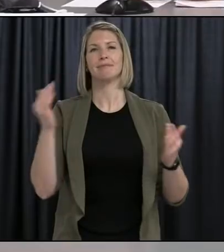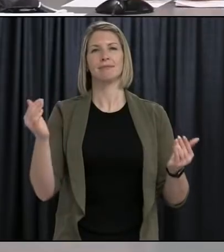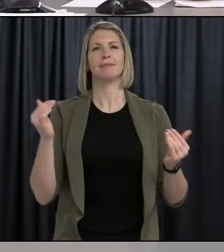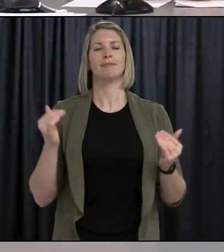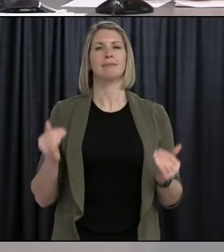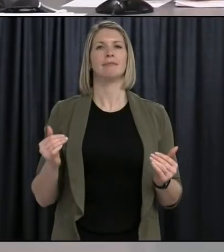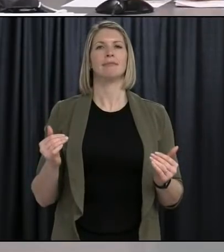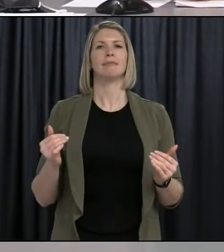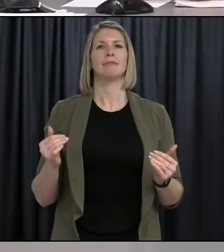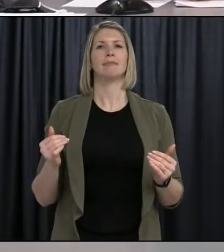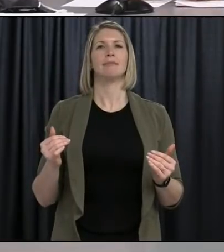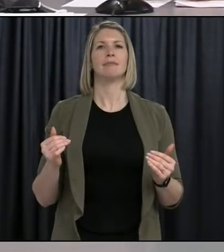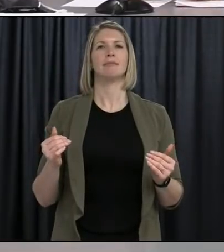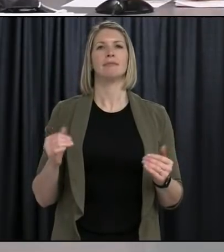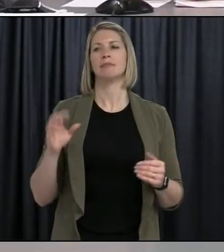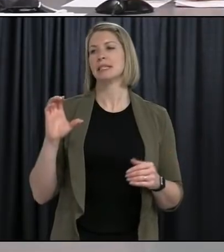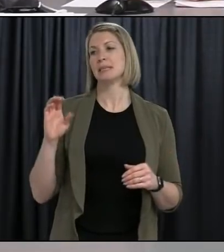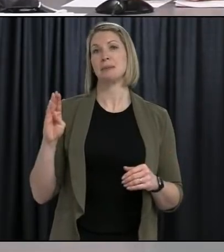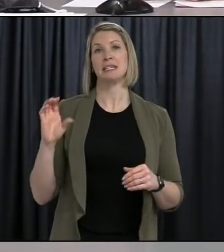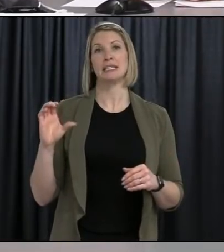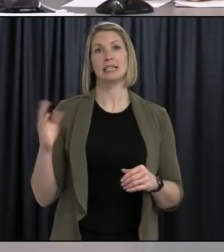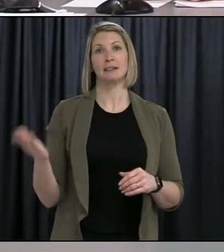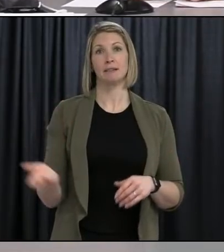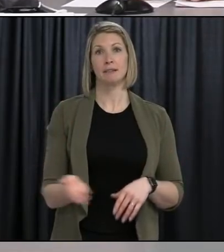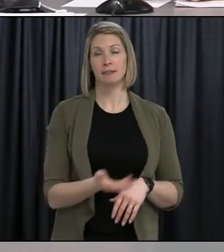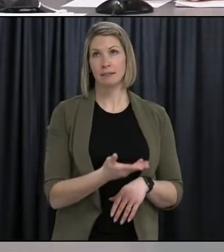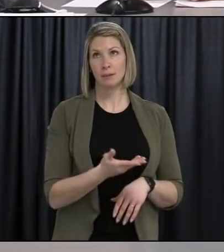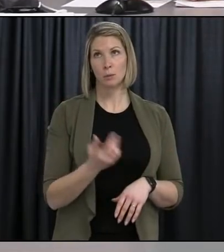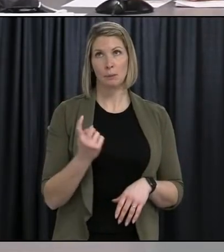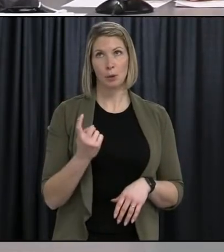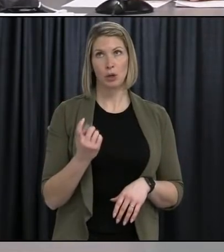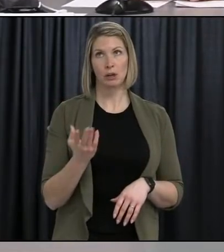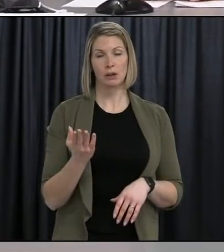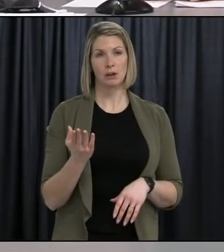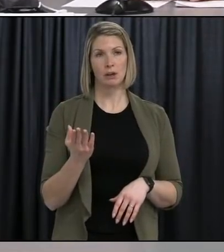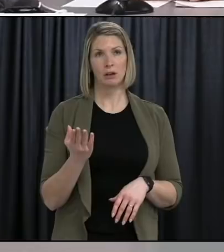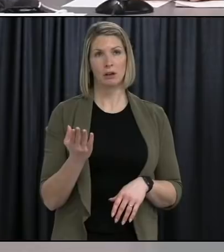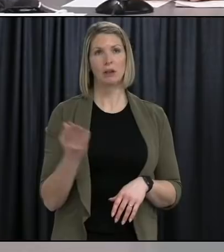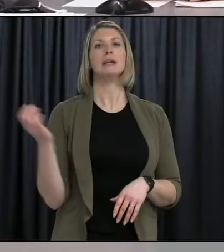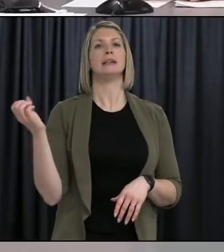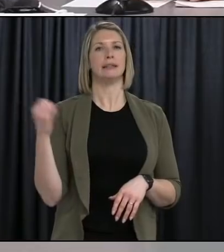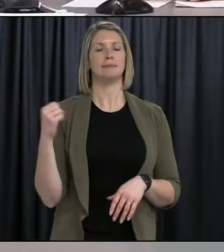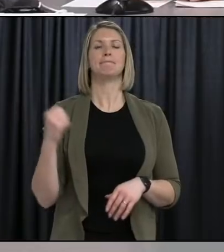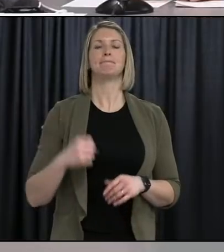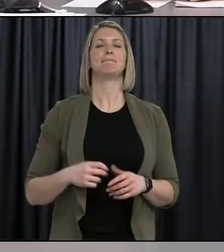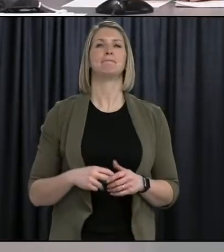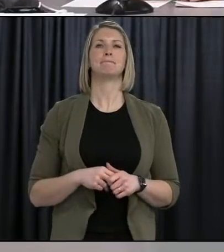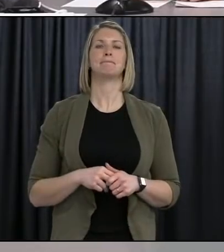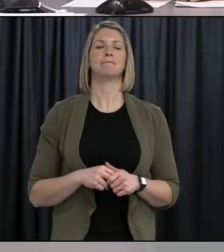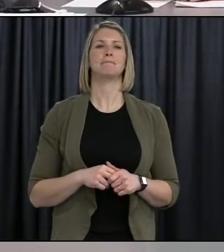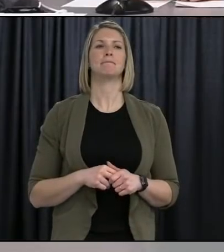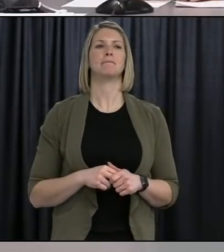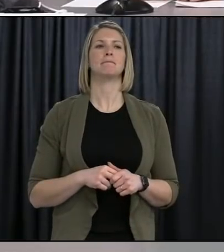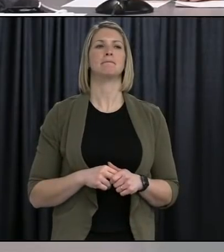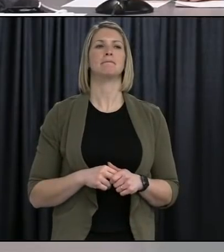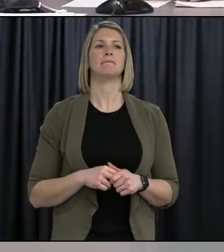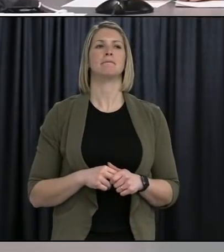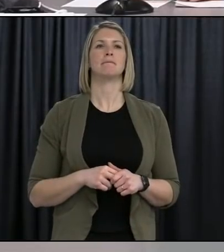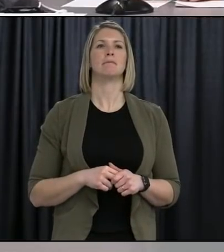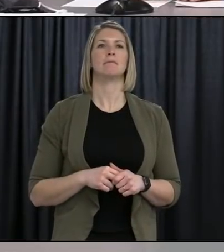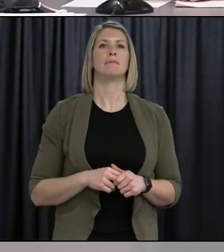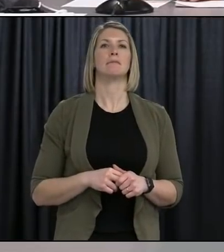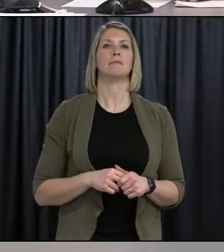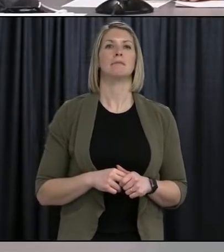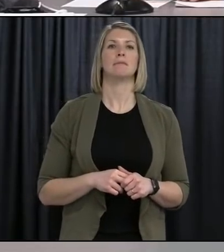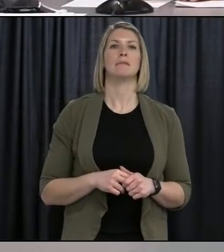Thanks, Elizabeth. Peter Cowan with CBC, do you have a final question? I do. If we're having more swabs than we